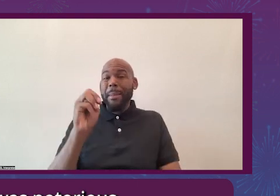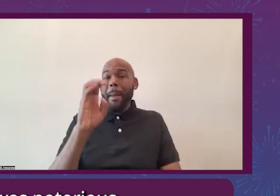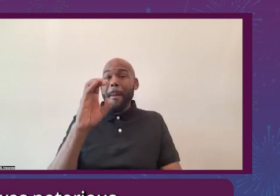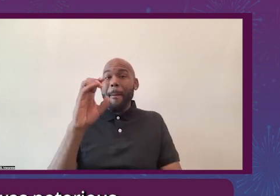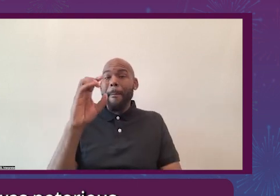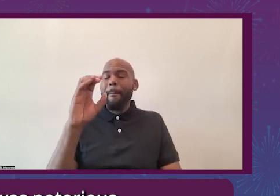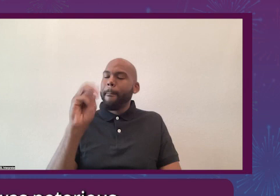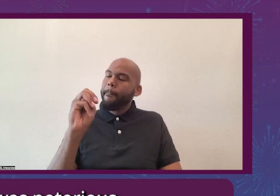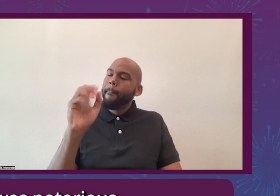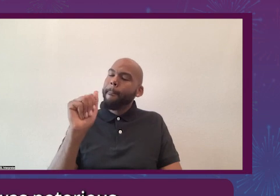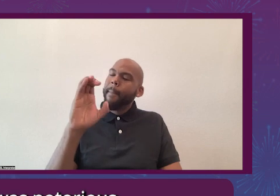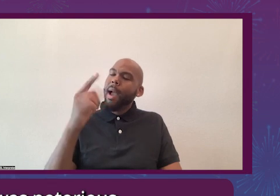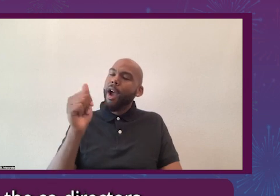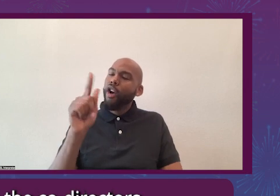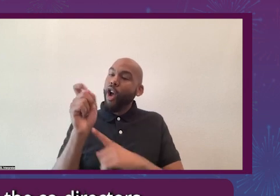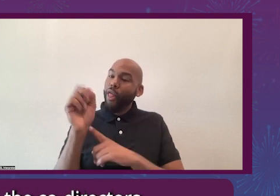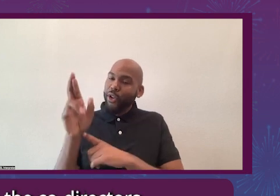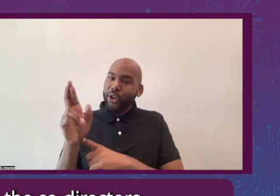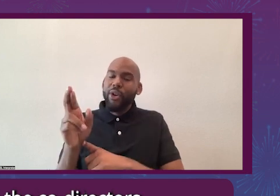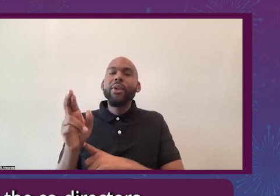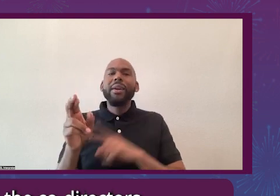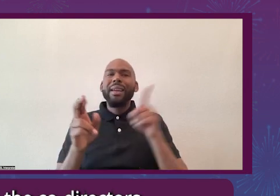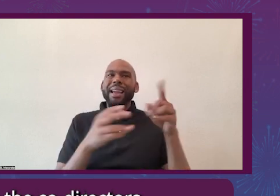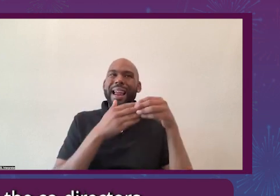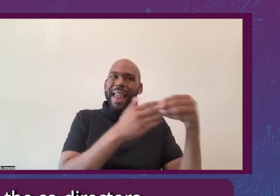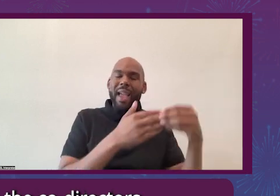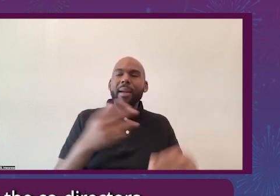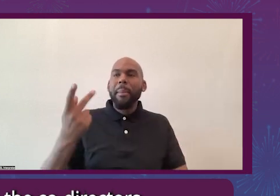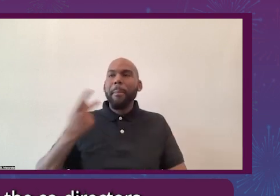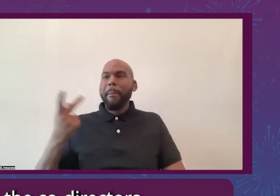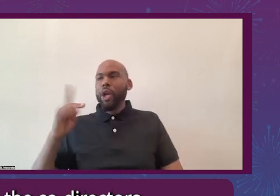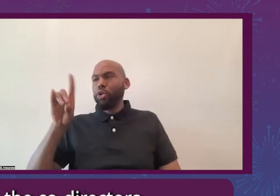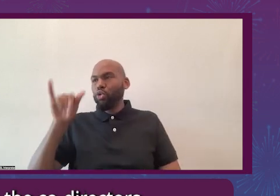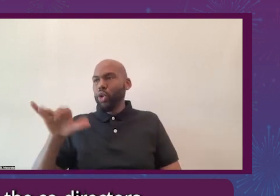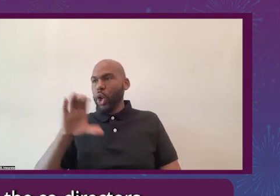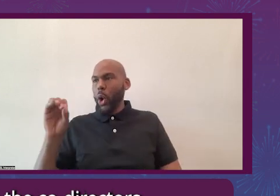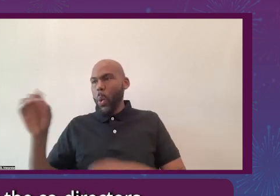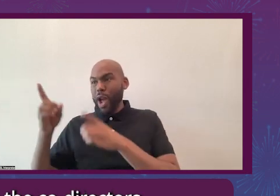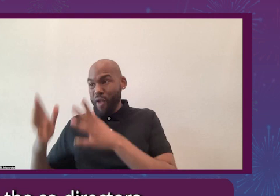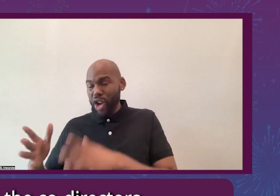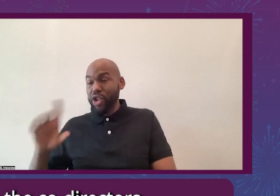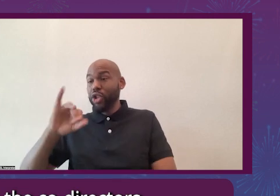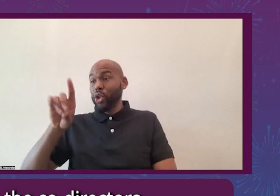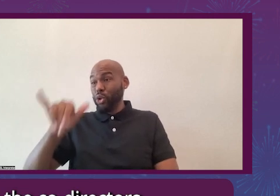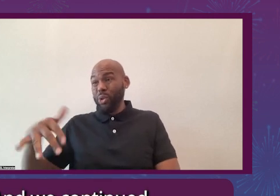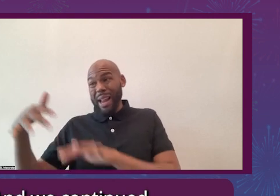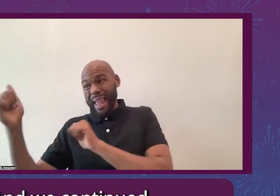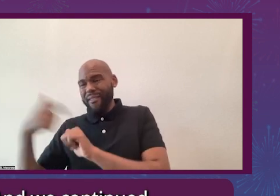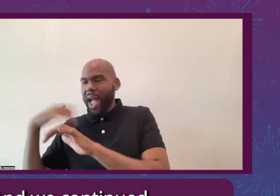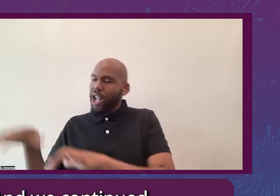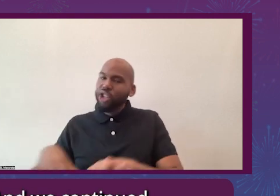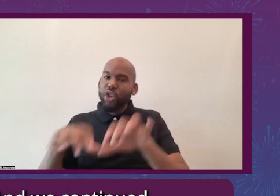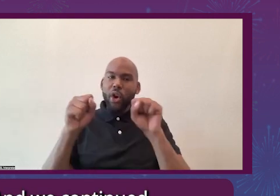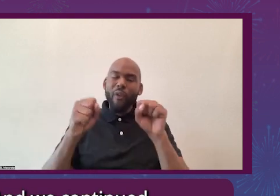notorious as a result of the MacArthur. And so he was the president, and Judy and I were the co-directors. And then when Judy left, I took over as the